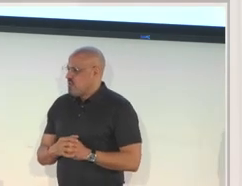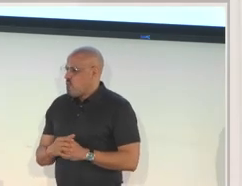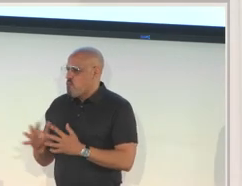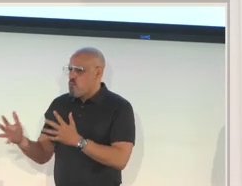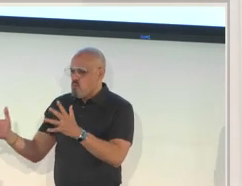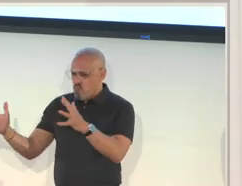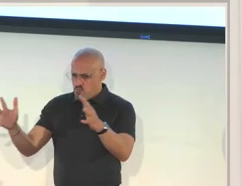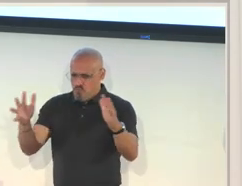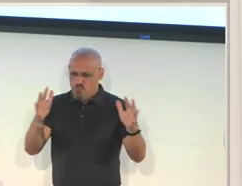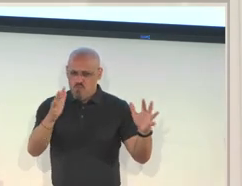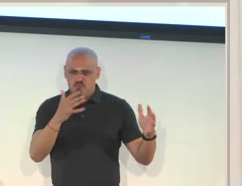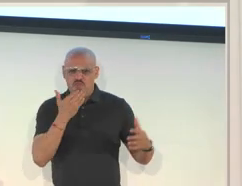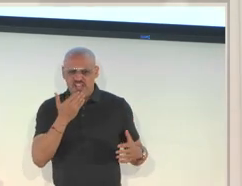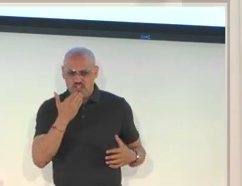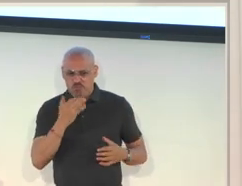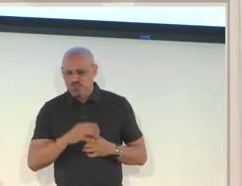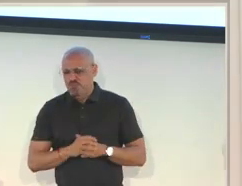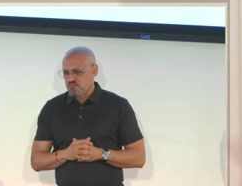Thank you.